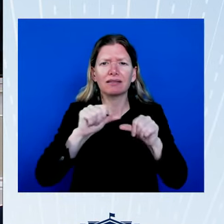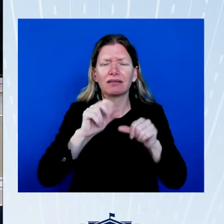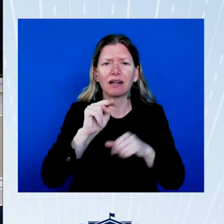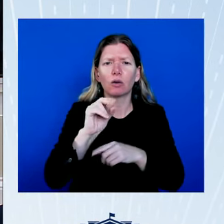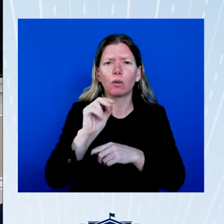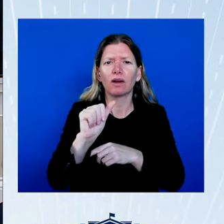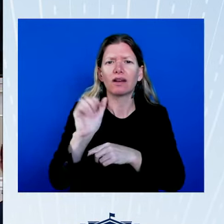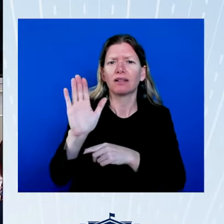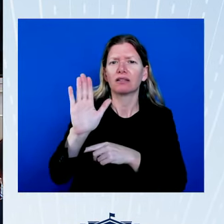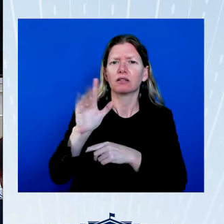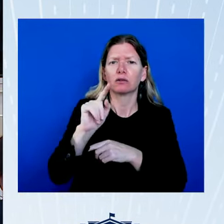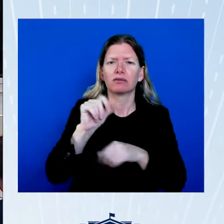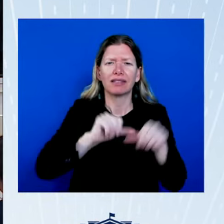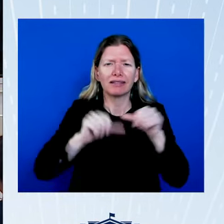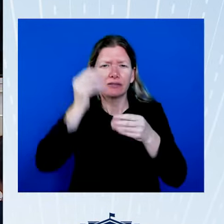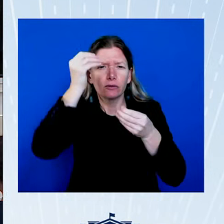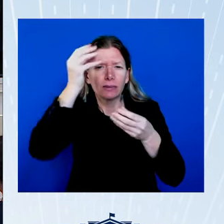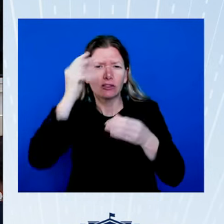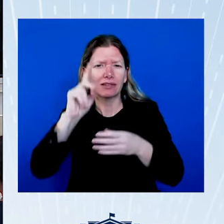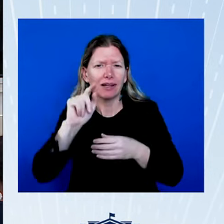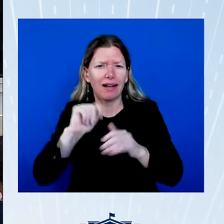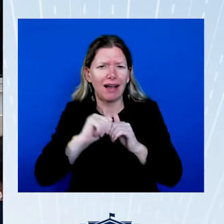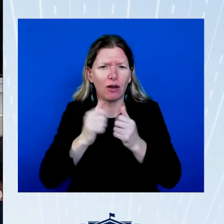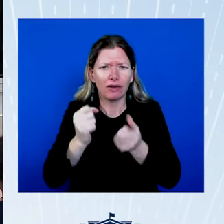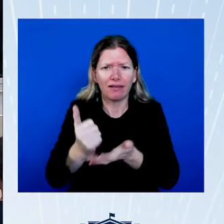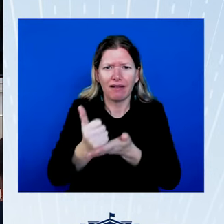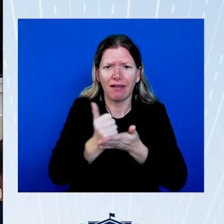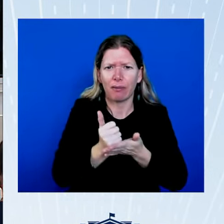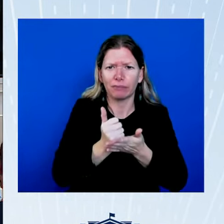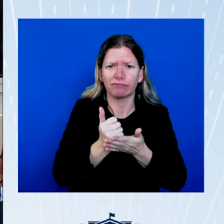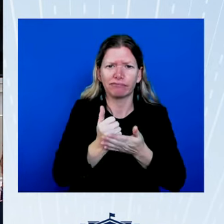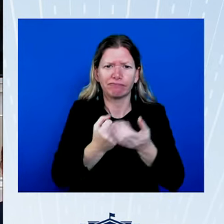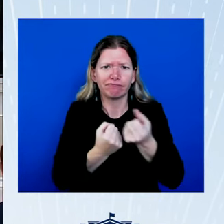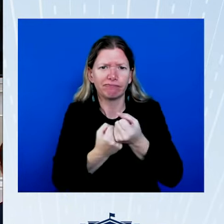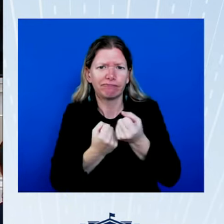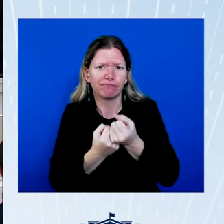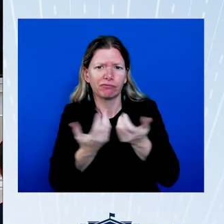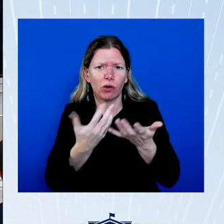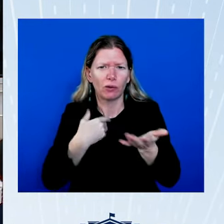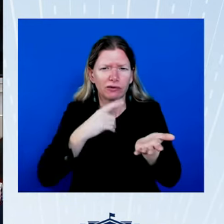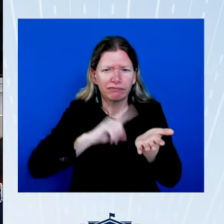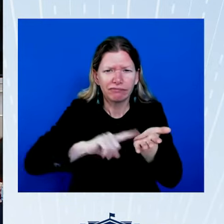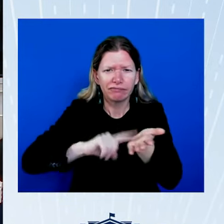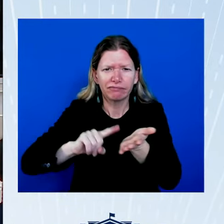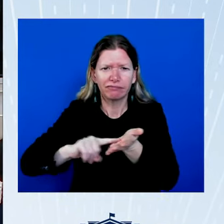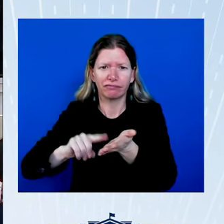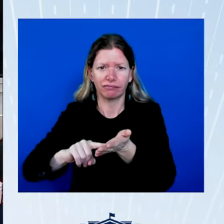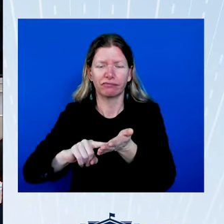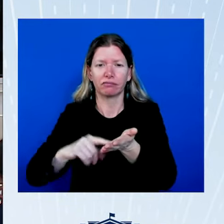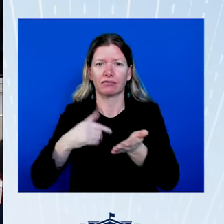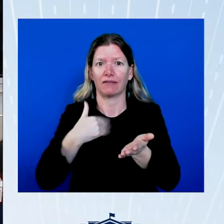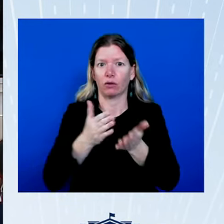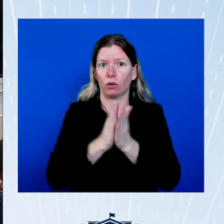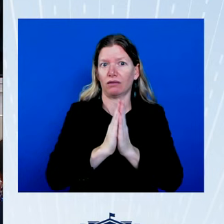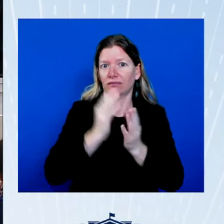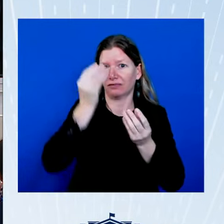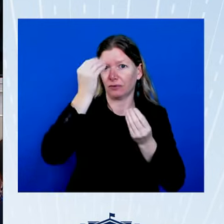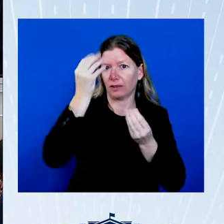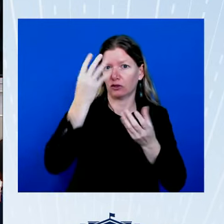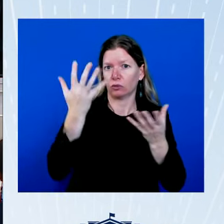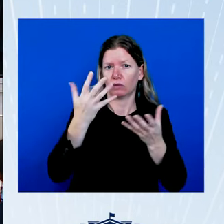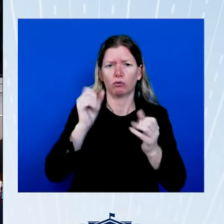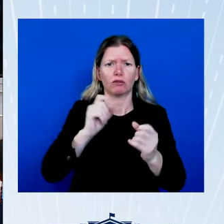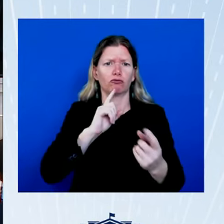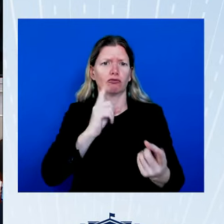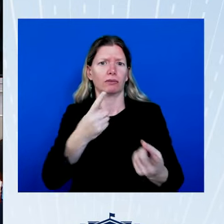a request for information out right now. You can respond through October 21st by sending an email to climate.input@noaa.gov, or just send us a recorded